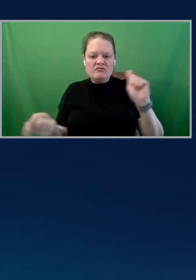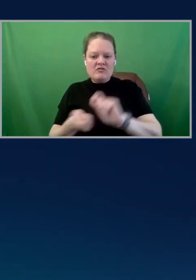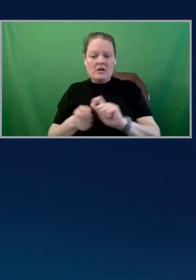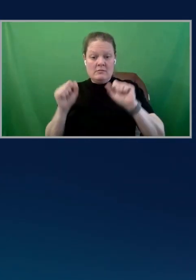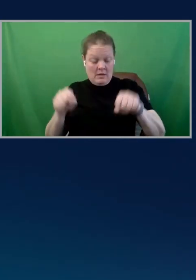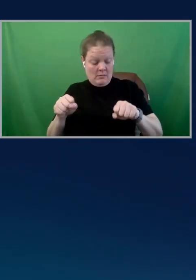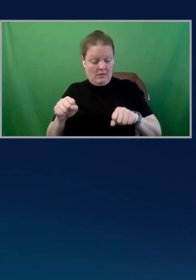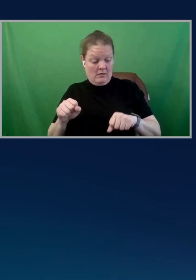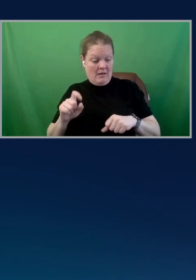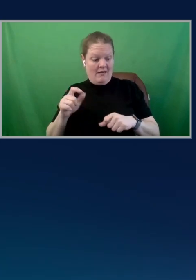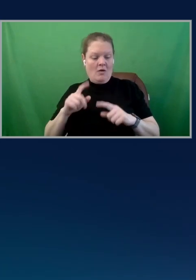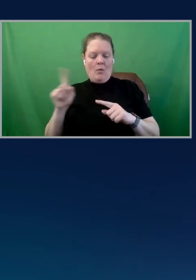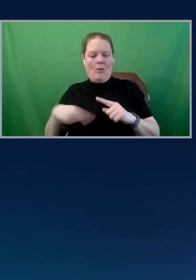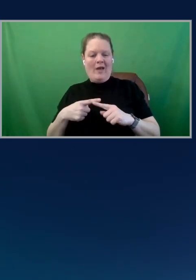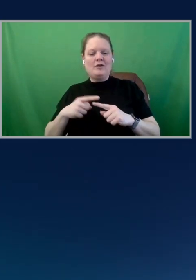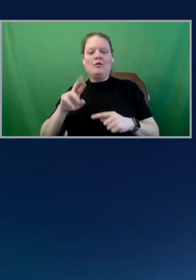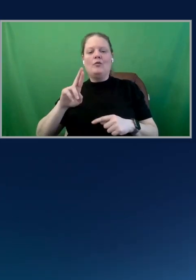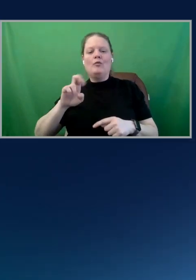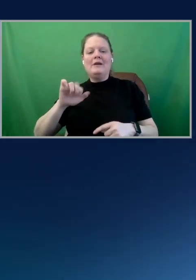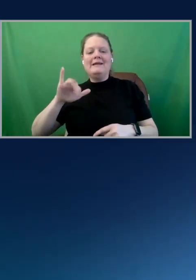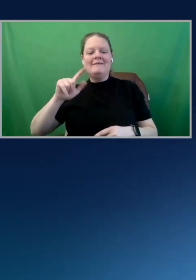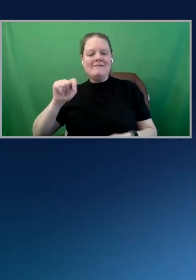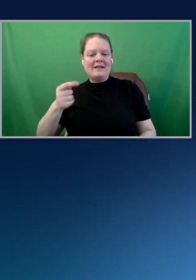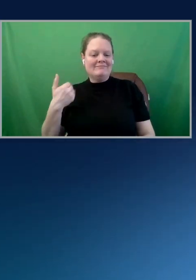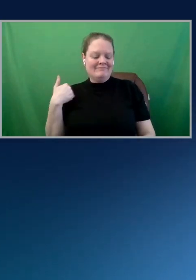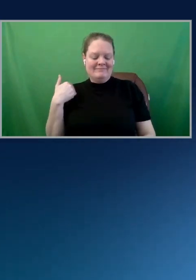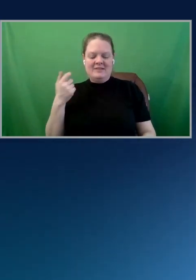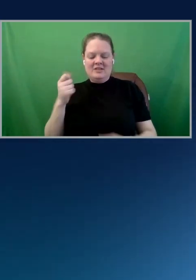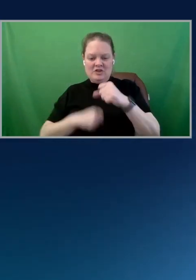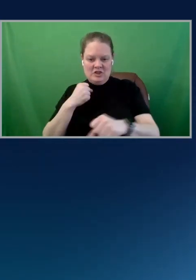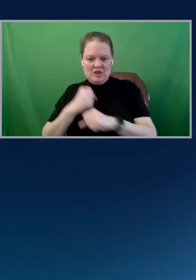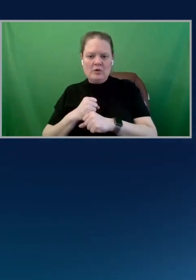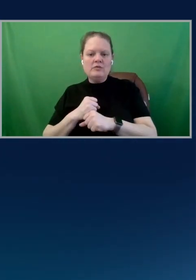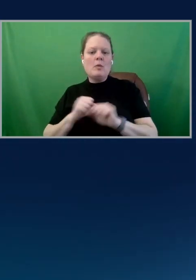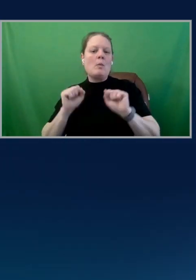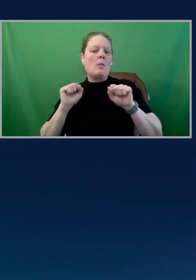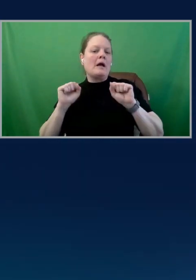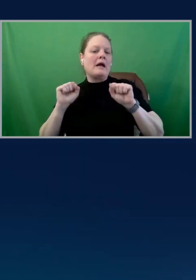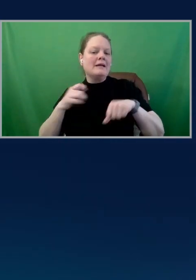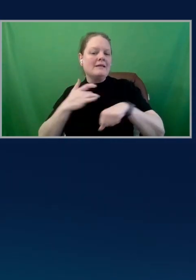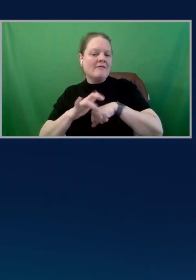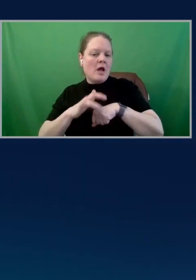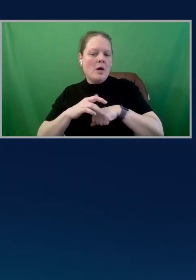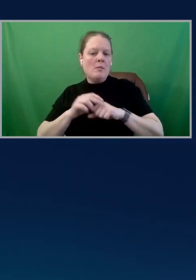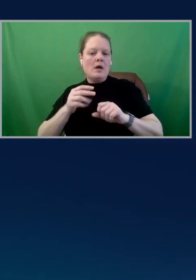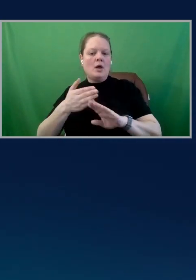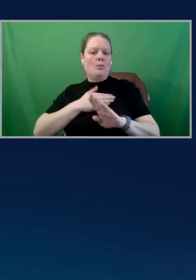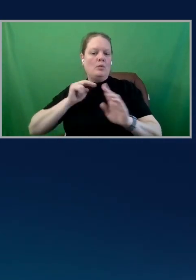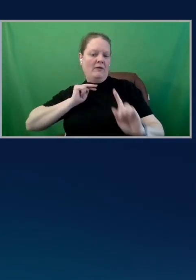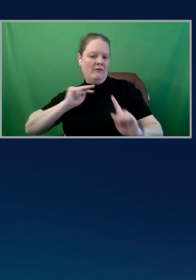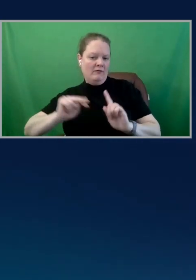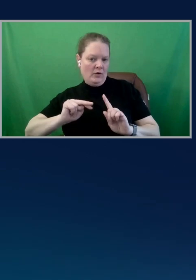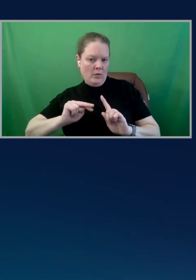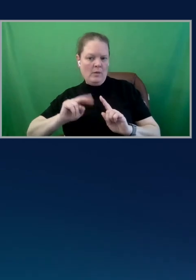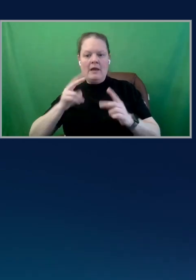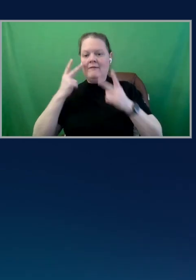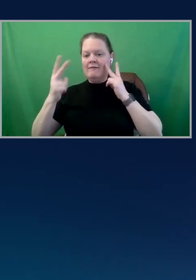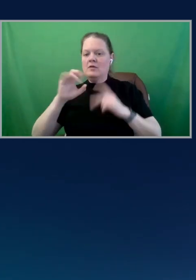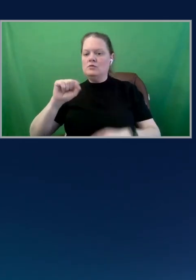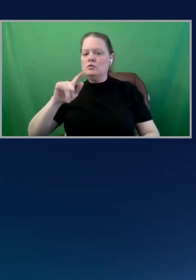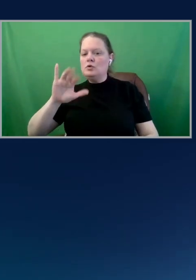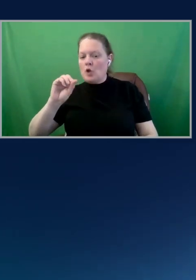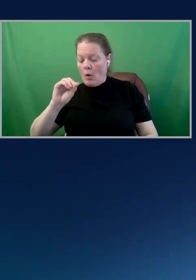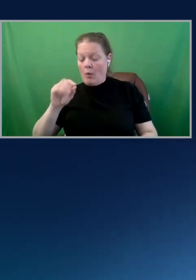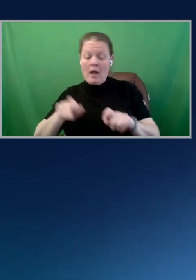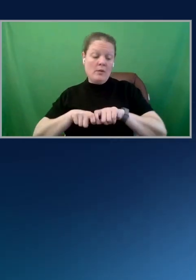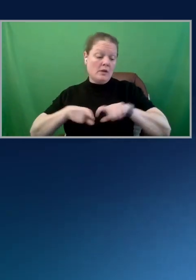year. So it's available in preview in Visual Studio. And we also launched our new web application experience